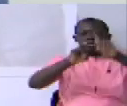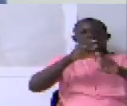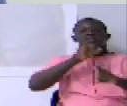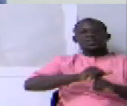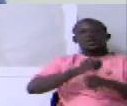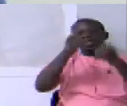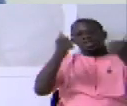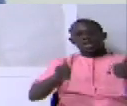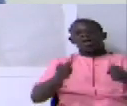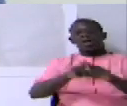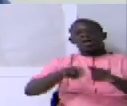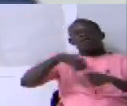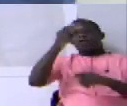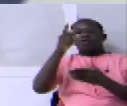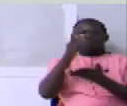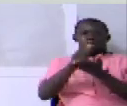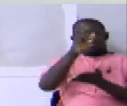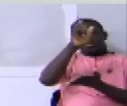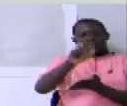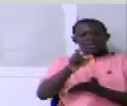this witness.